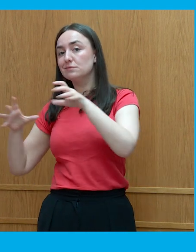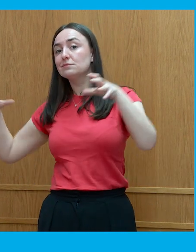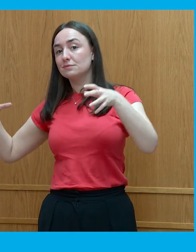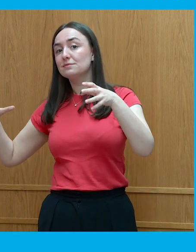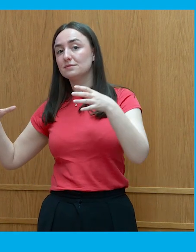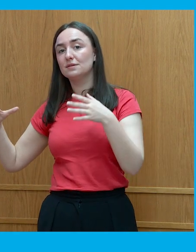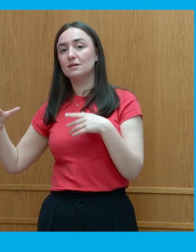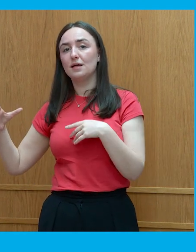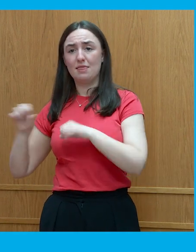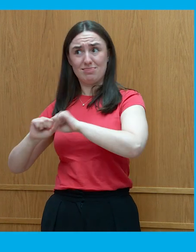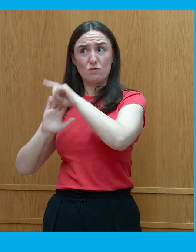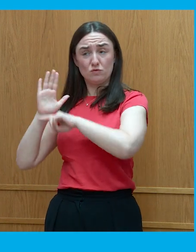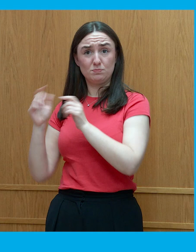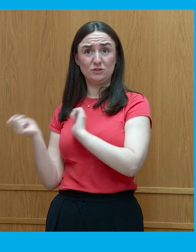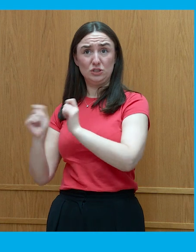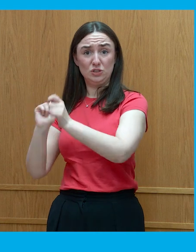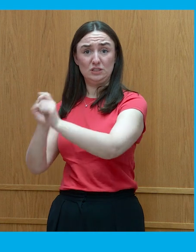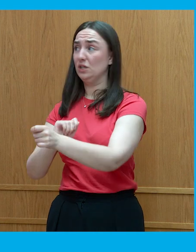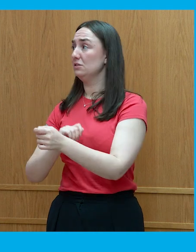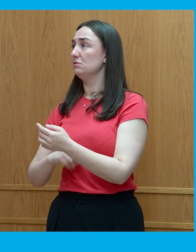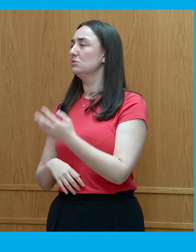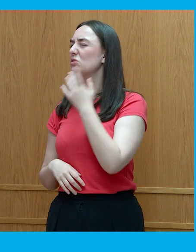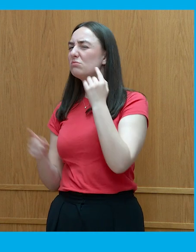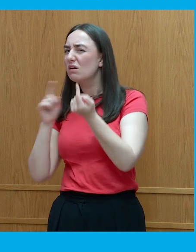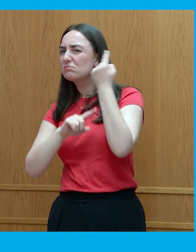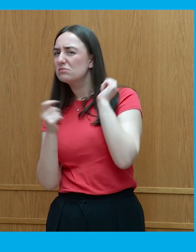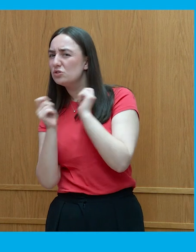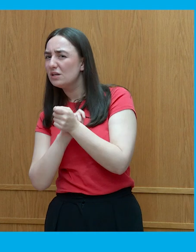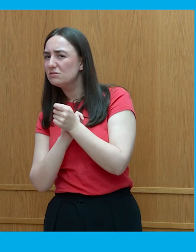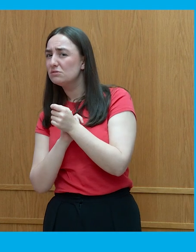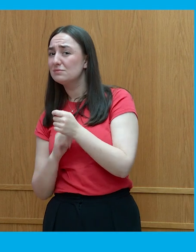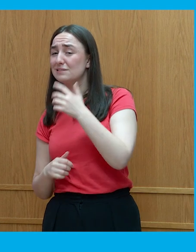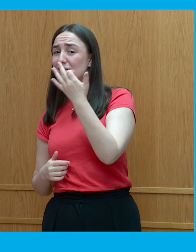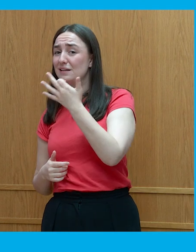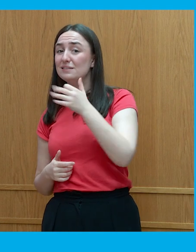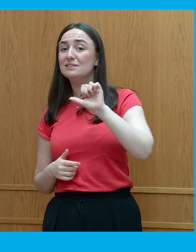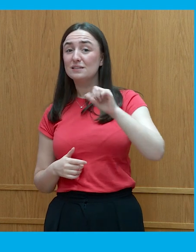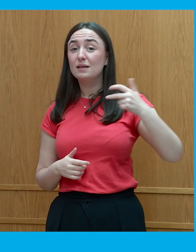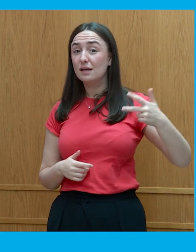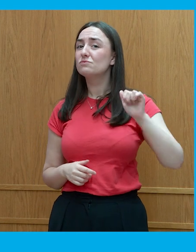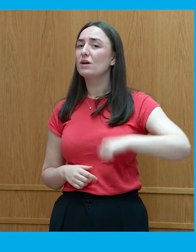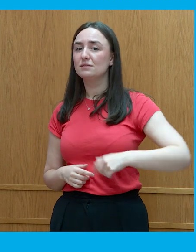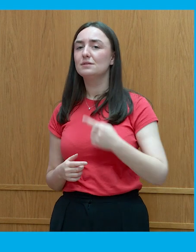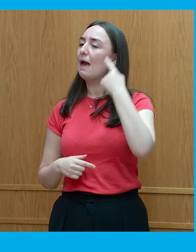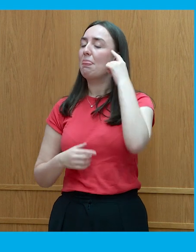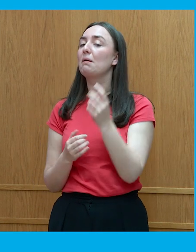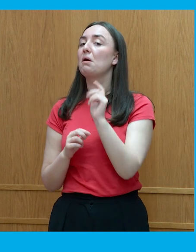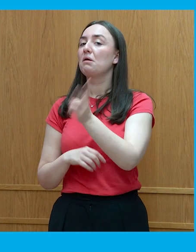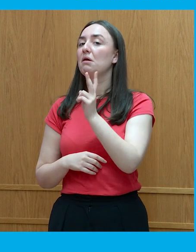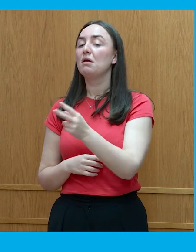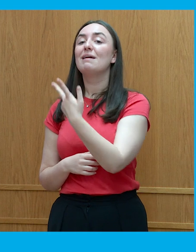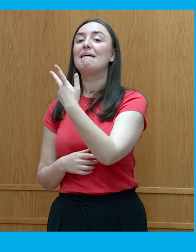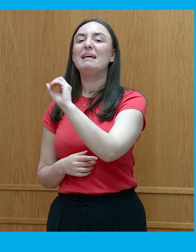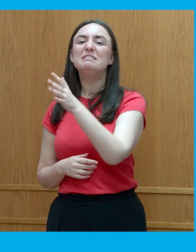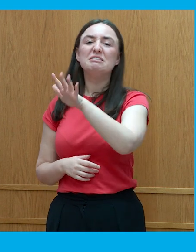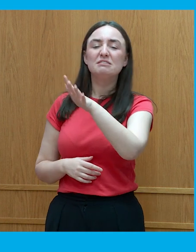Most notably, what was it, 68, when the Democrats changed the rules for Johnson, a bunch? Yeah. And then they changed them again in the early 80s, I think, with the superdelegates. Oh,